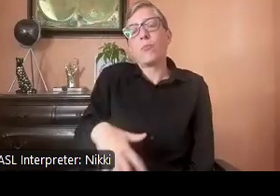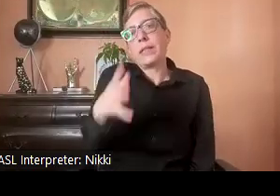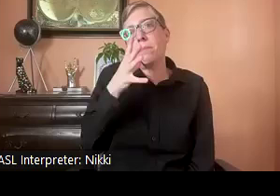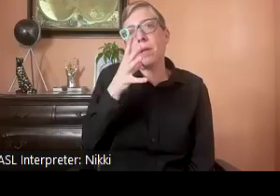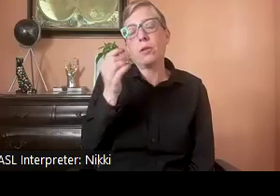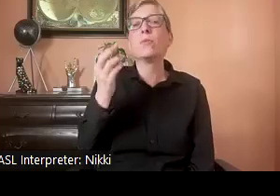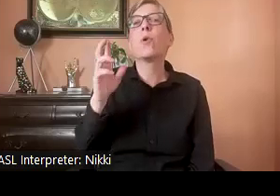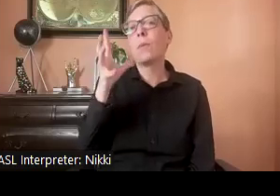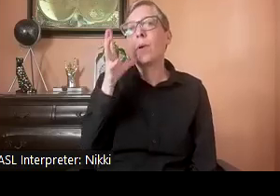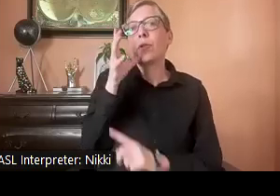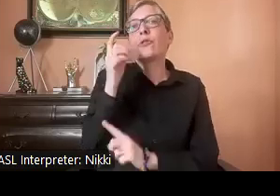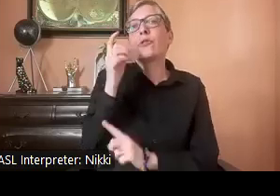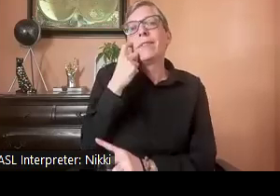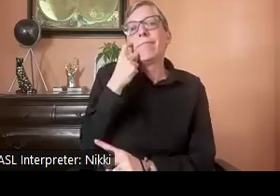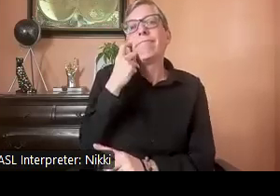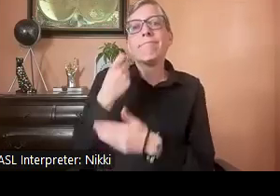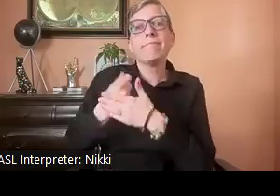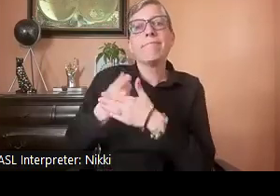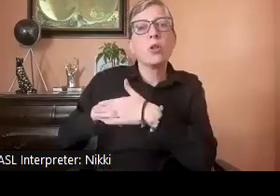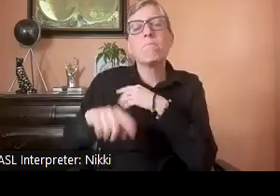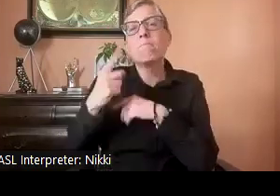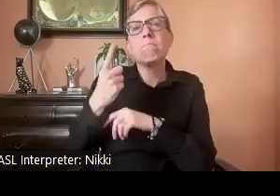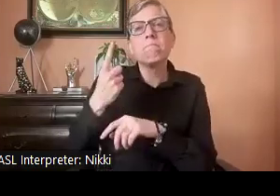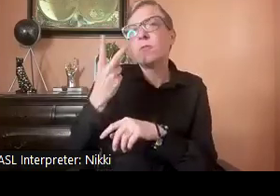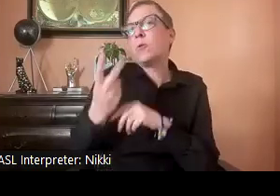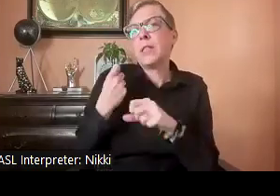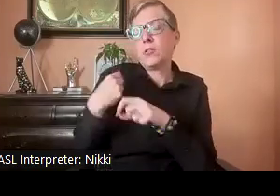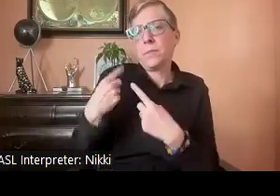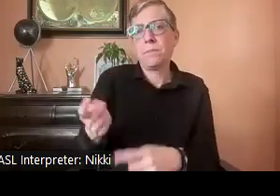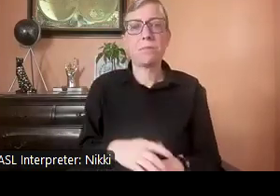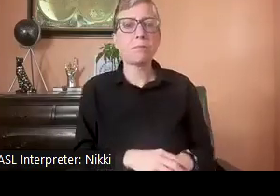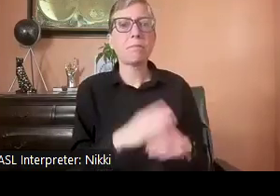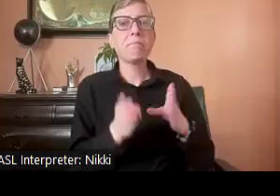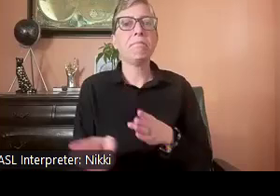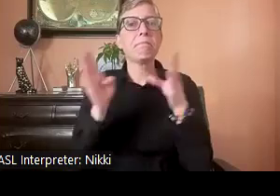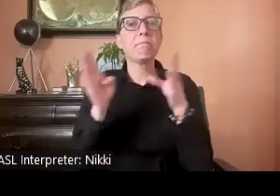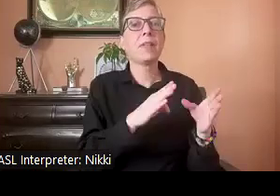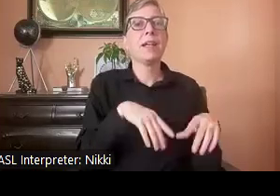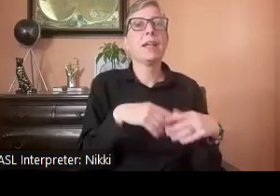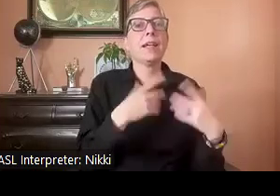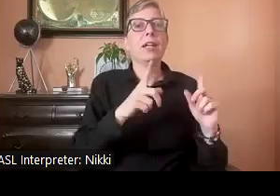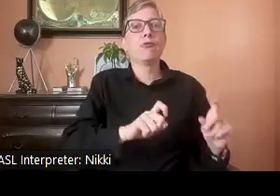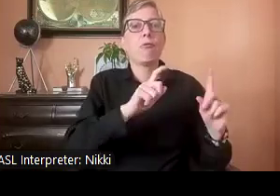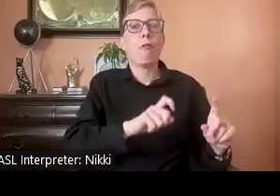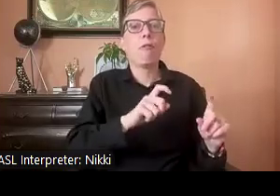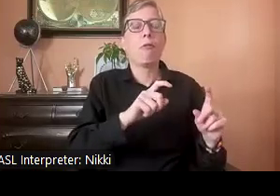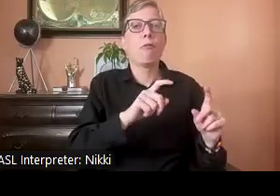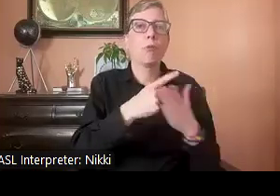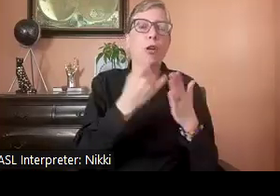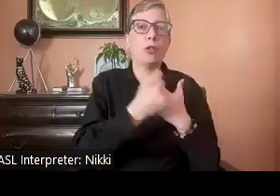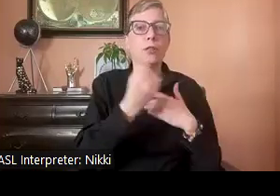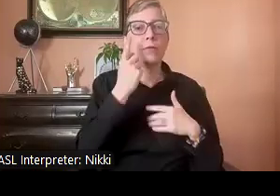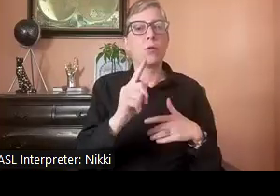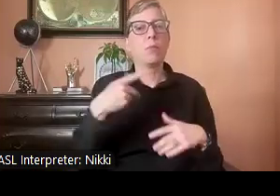in primary care, which is going to be a very messy project, I can already see. But we're in the early phases of designing our clinic to do